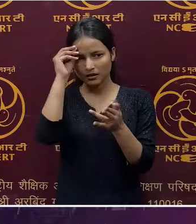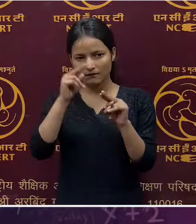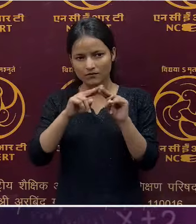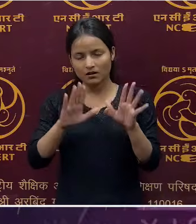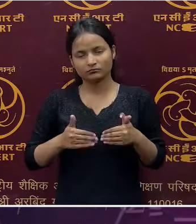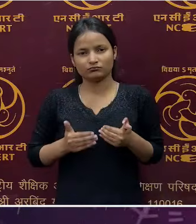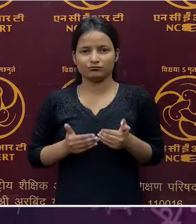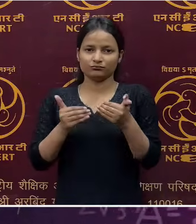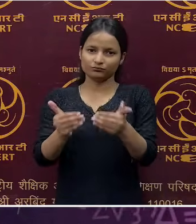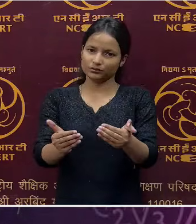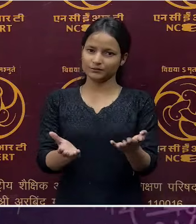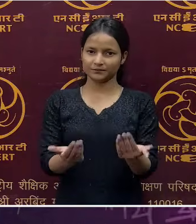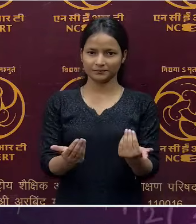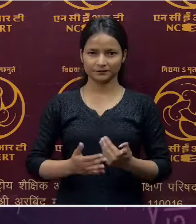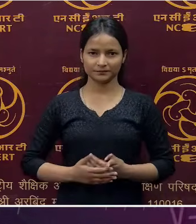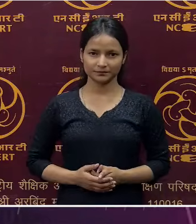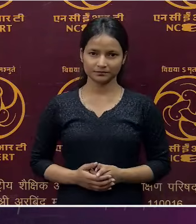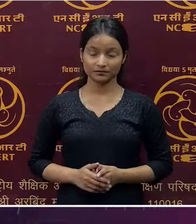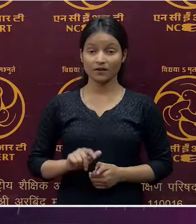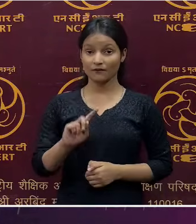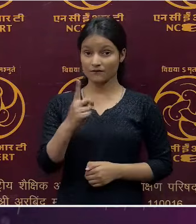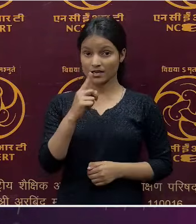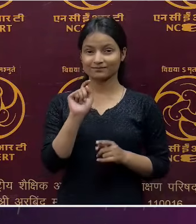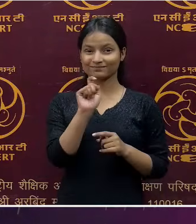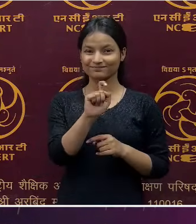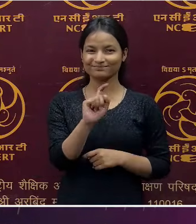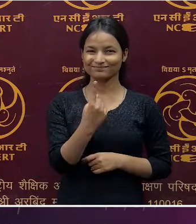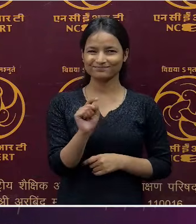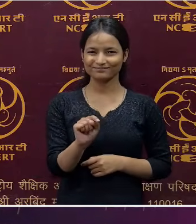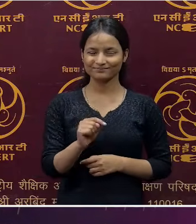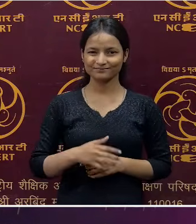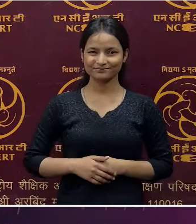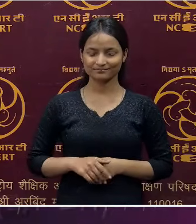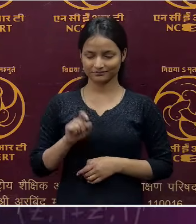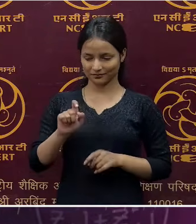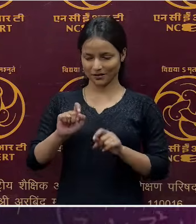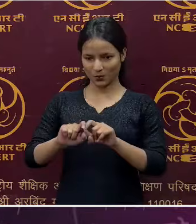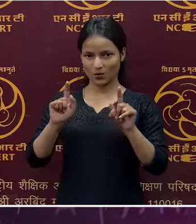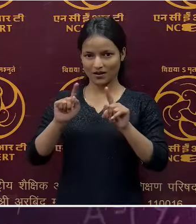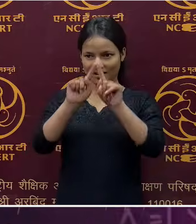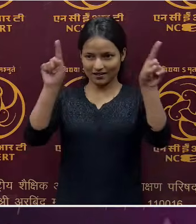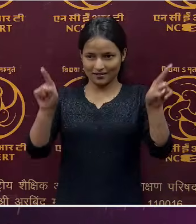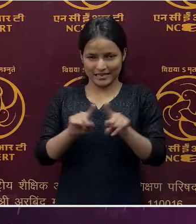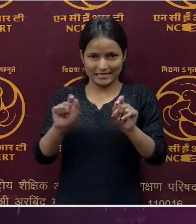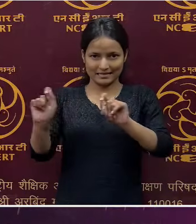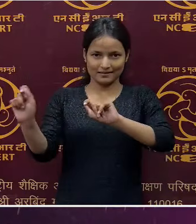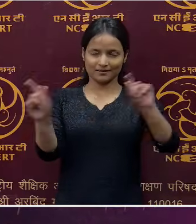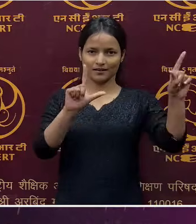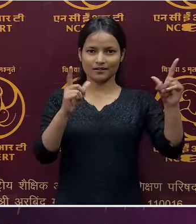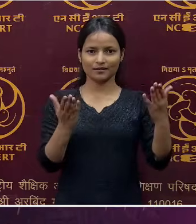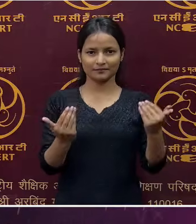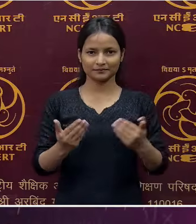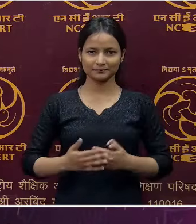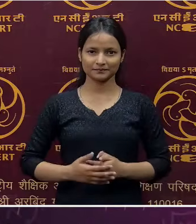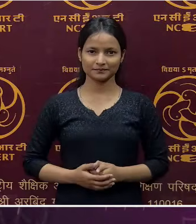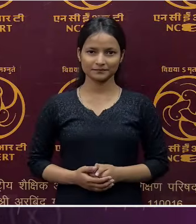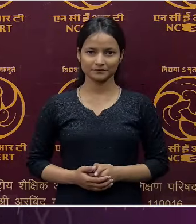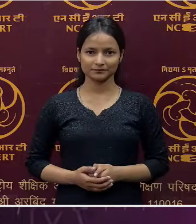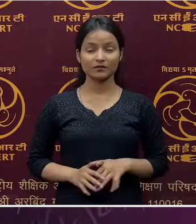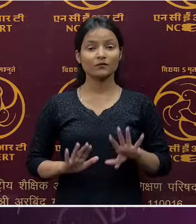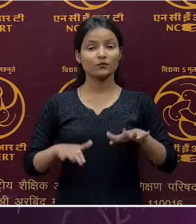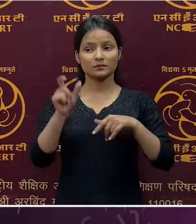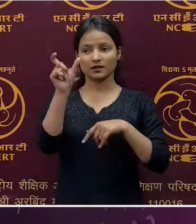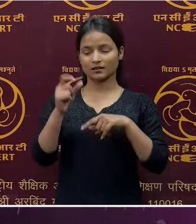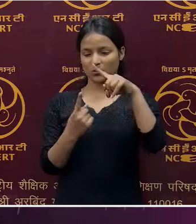what is the first instruction? Click on the tools button and select hardboard. So we are selecting tools button and then